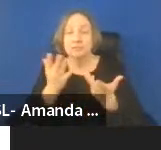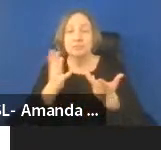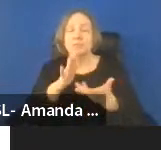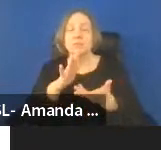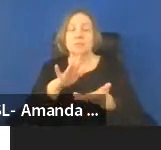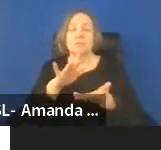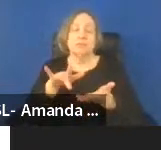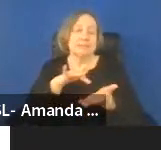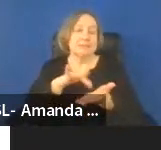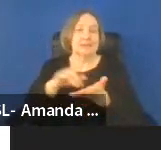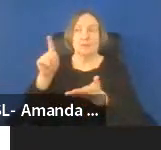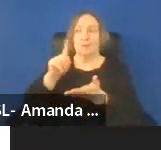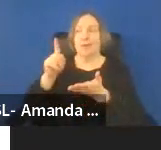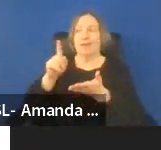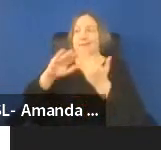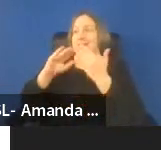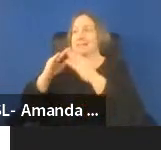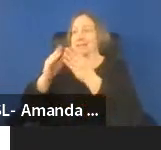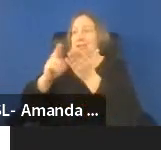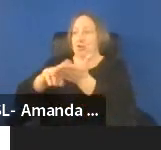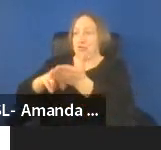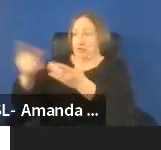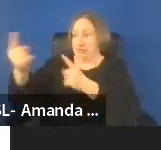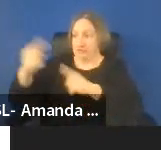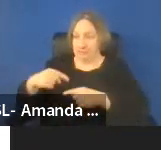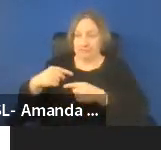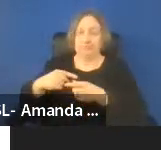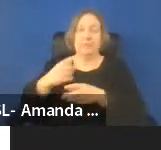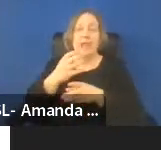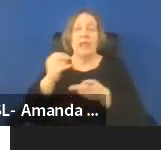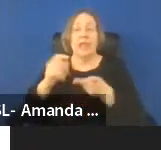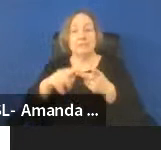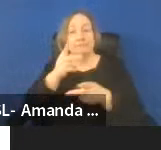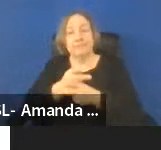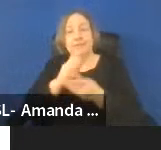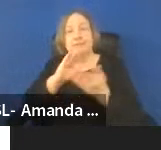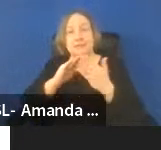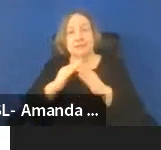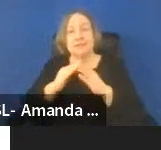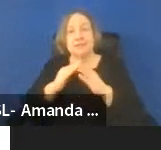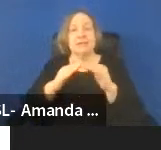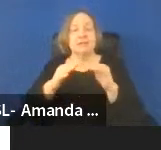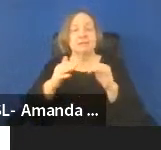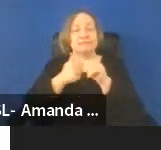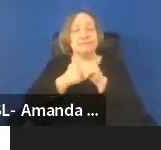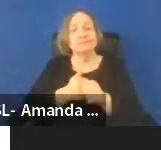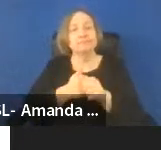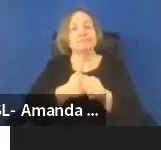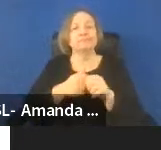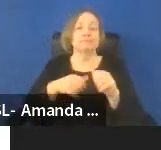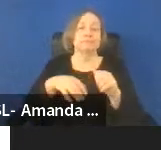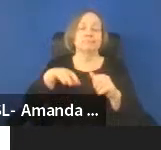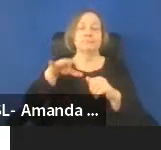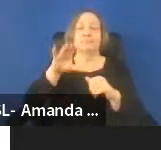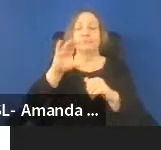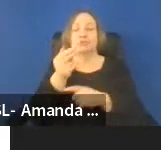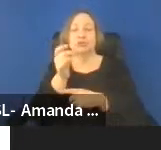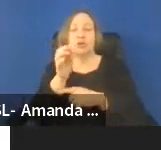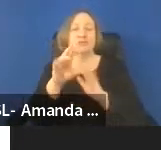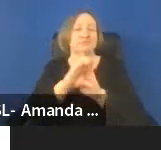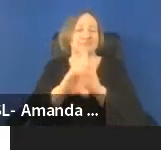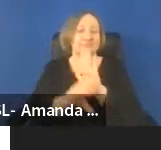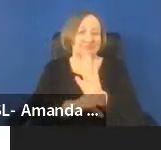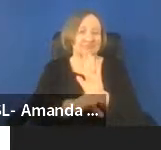for city contracts and maintaining city charter and city code. And you can think about the charter as being